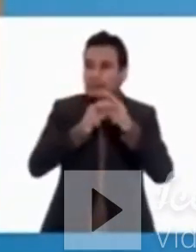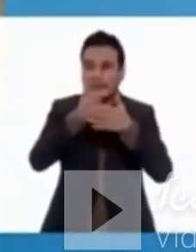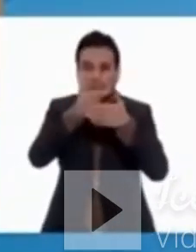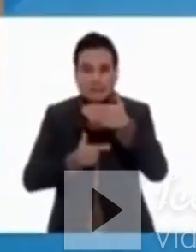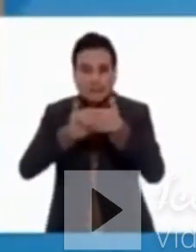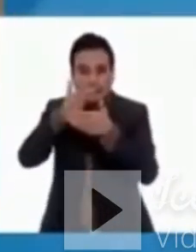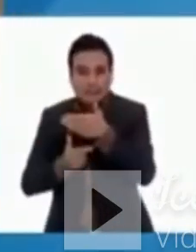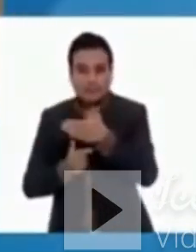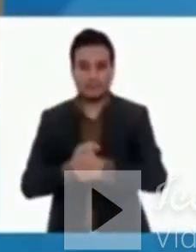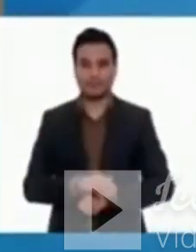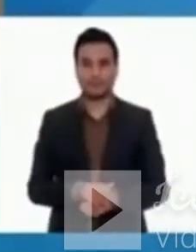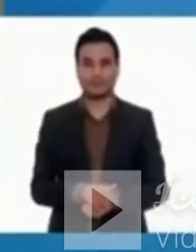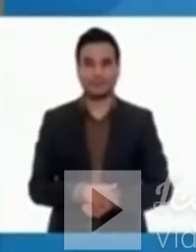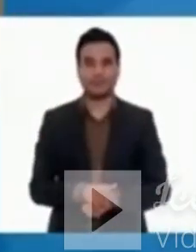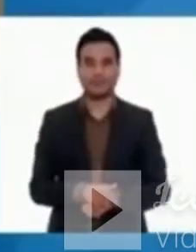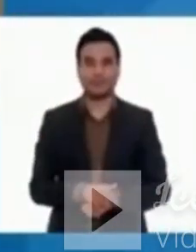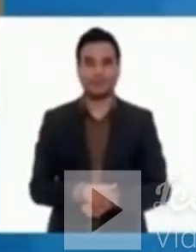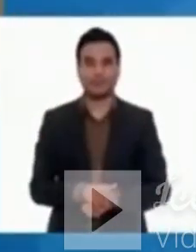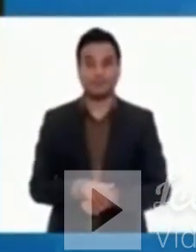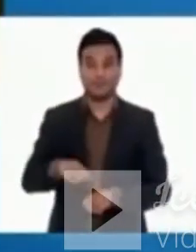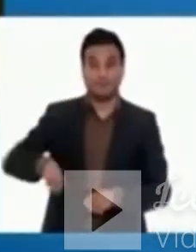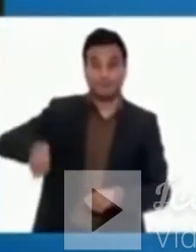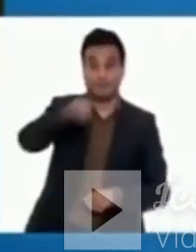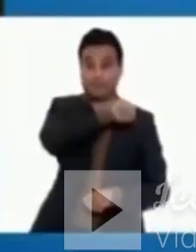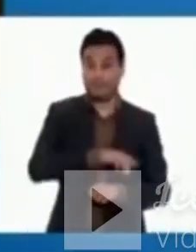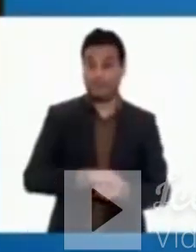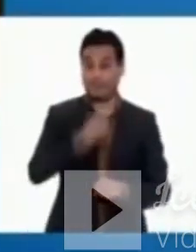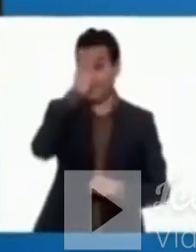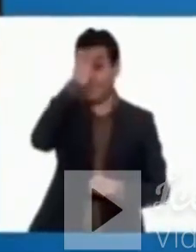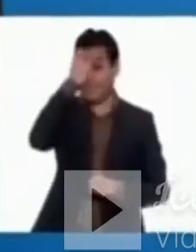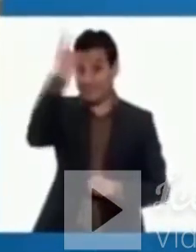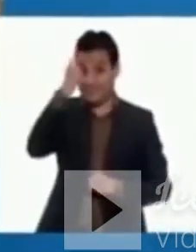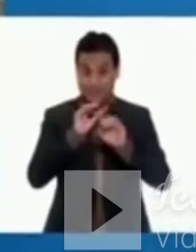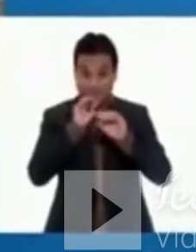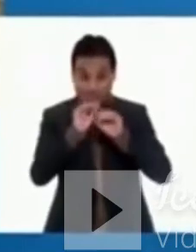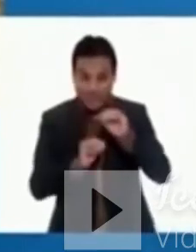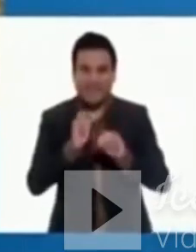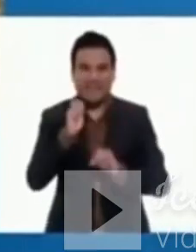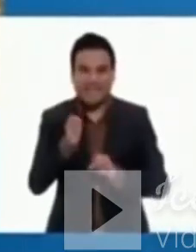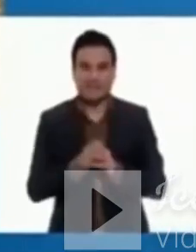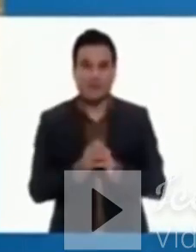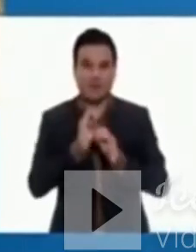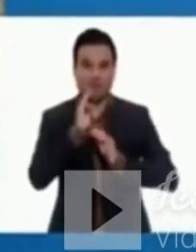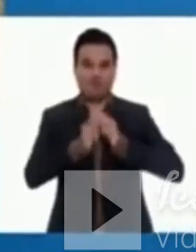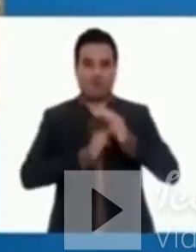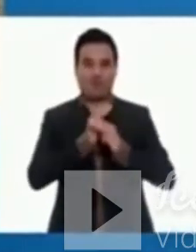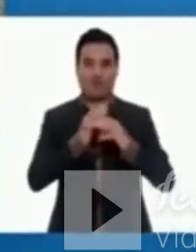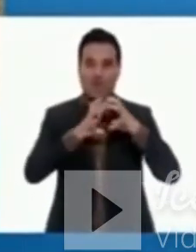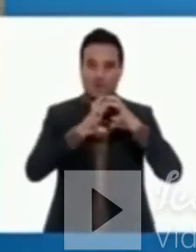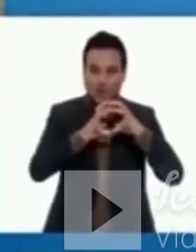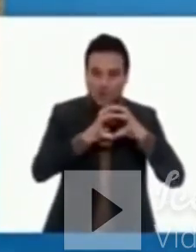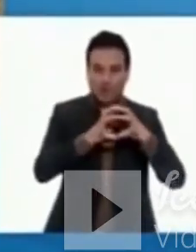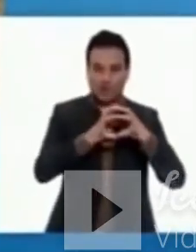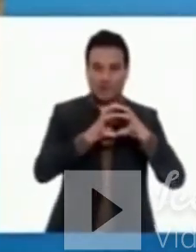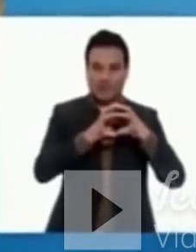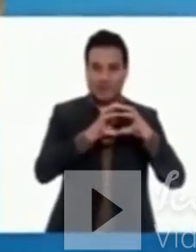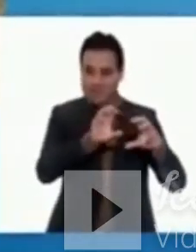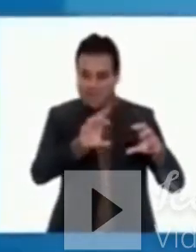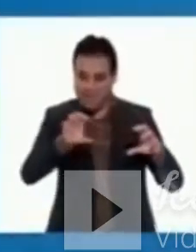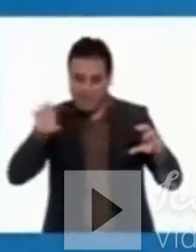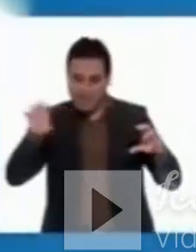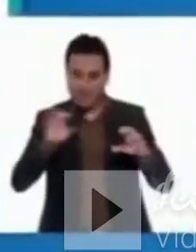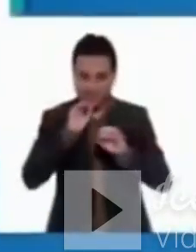To create a scale model with an Earth only as big as this marble, you need 7 miles of empty space.